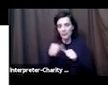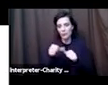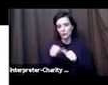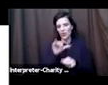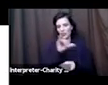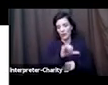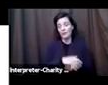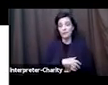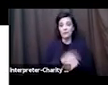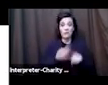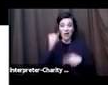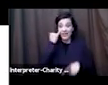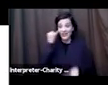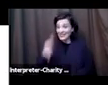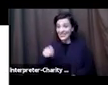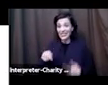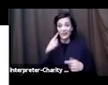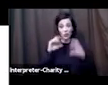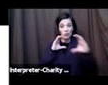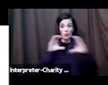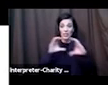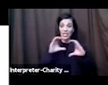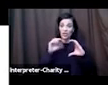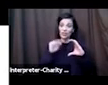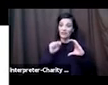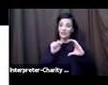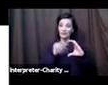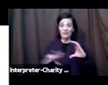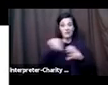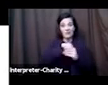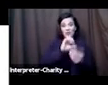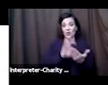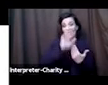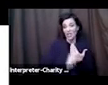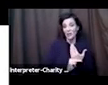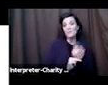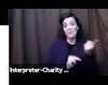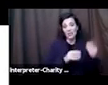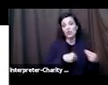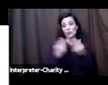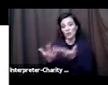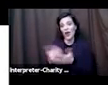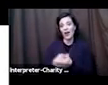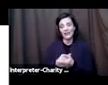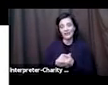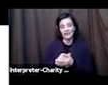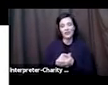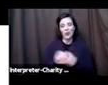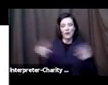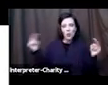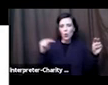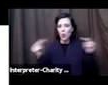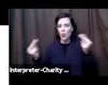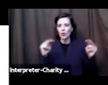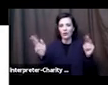though. But if a child needs it for communication is part of the curriculum, they should provide that. So you kind of have to look at what's going to work best